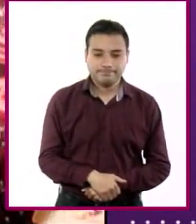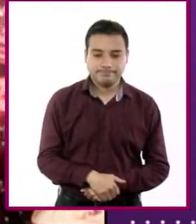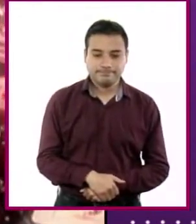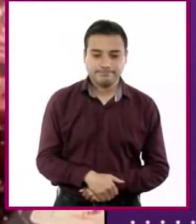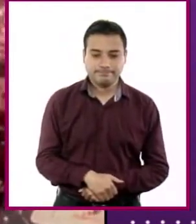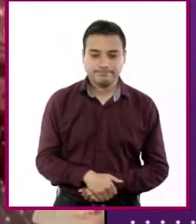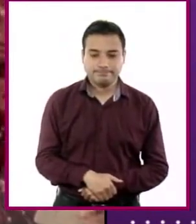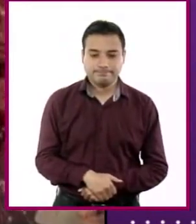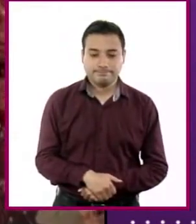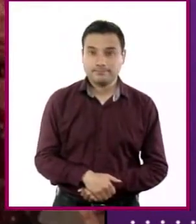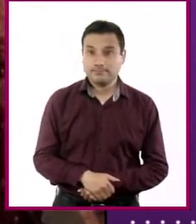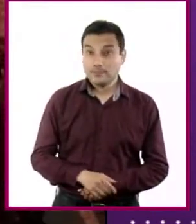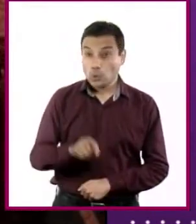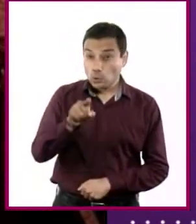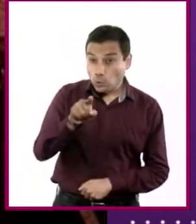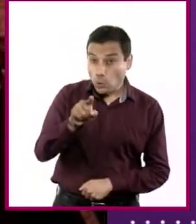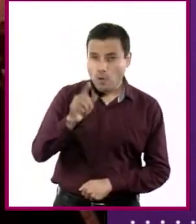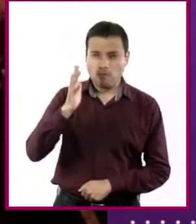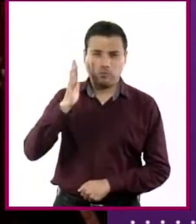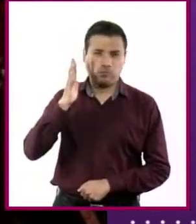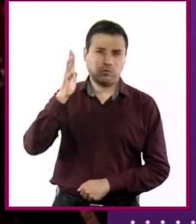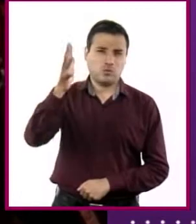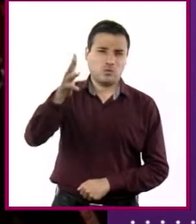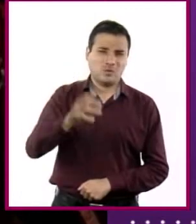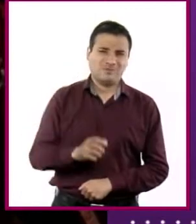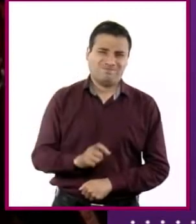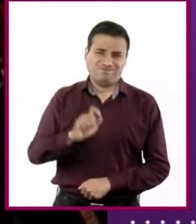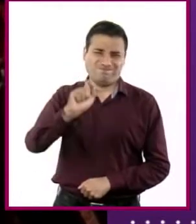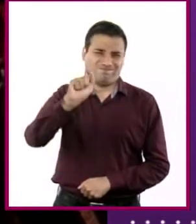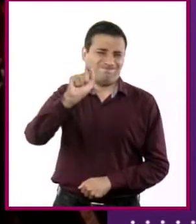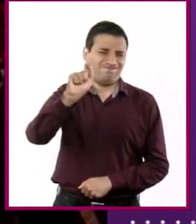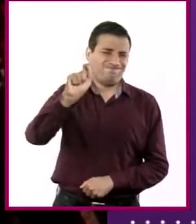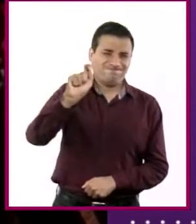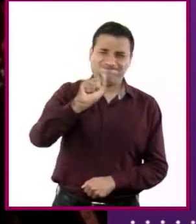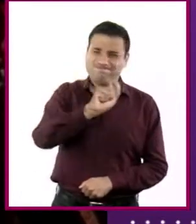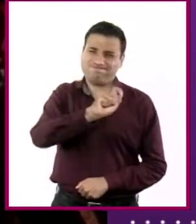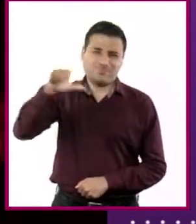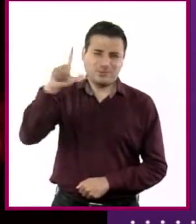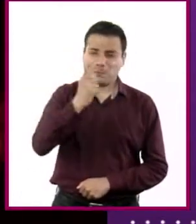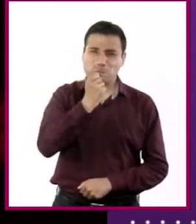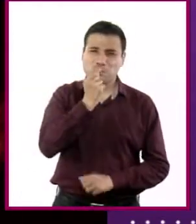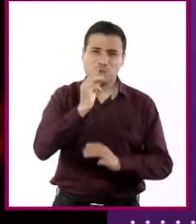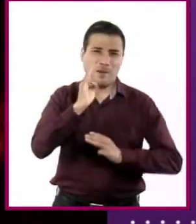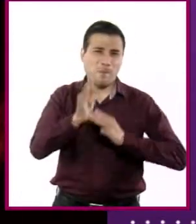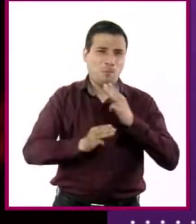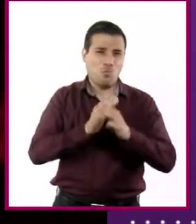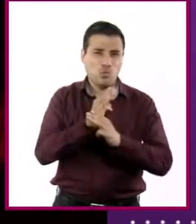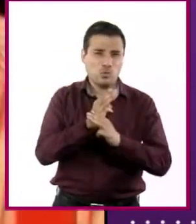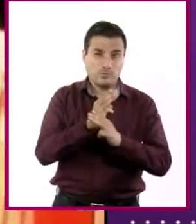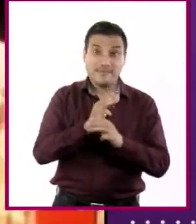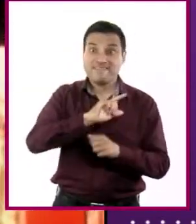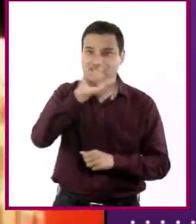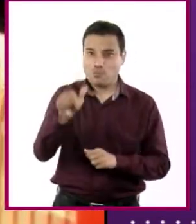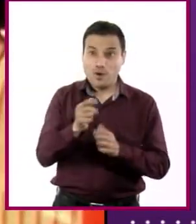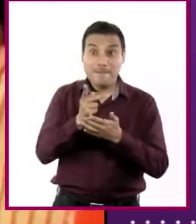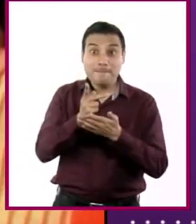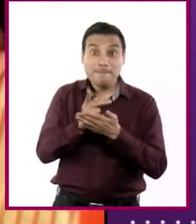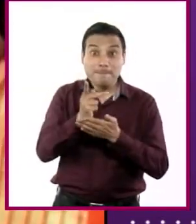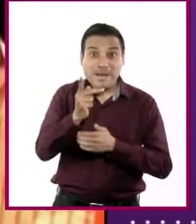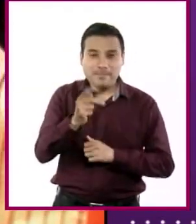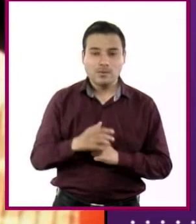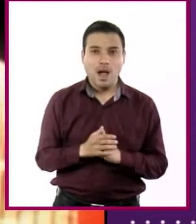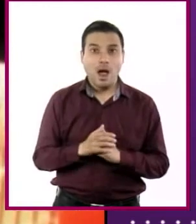You will be the best detective in the world. And you will receive a prize. Thank